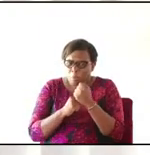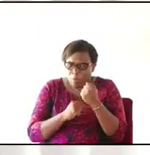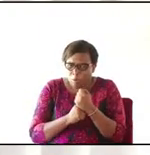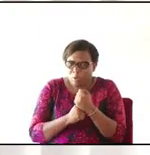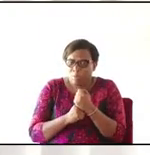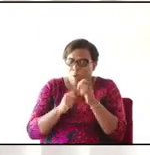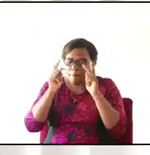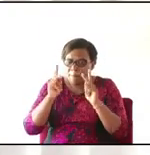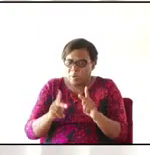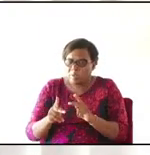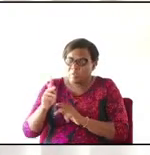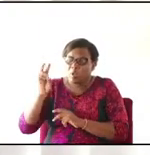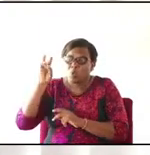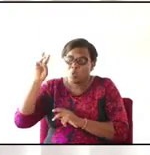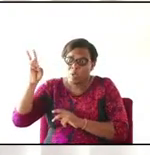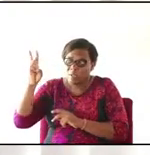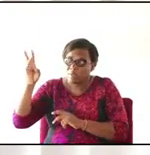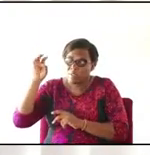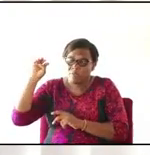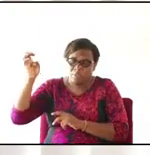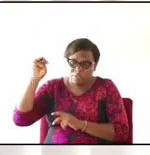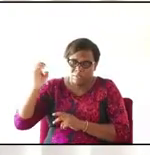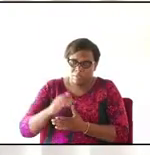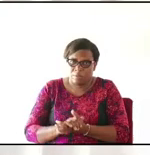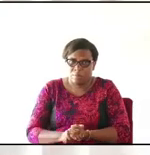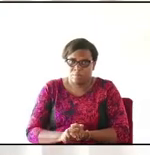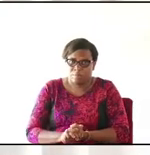evangelism, if there is no